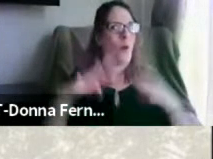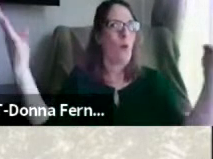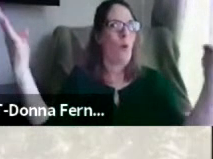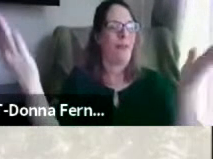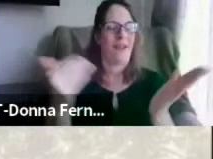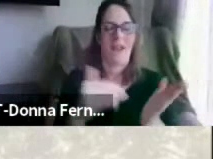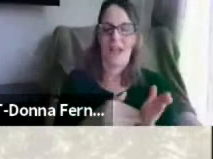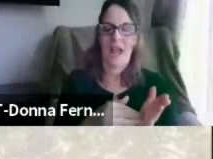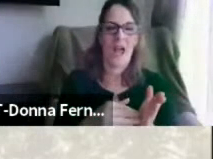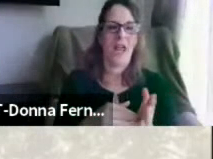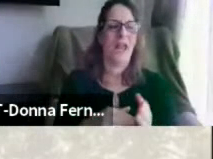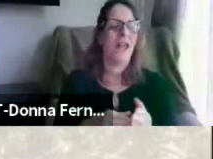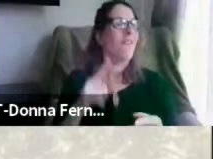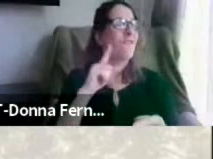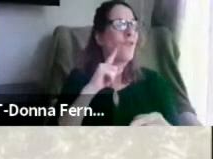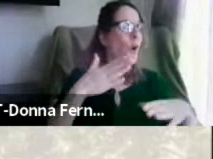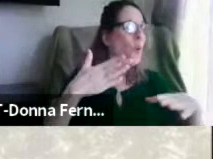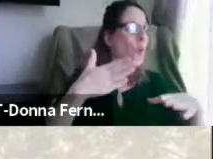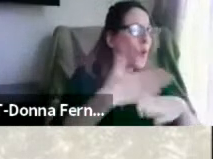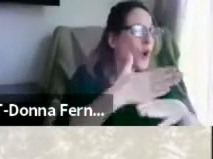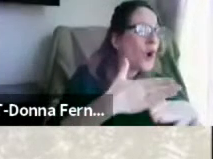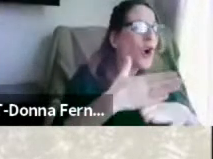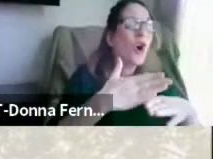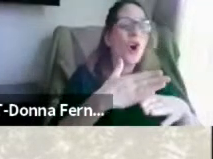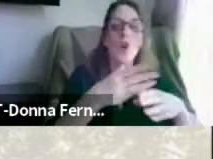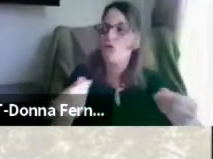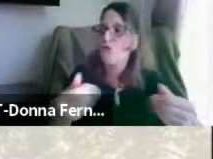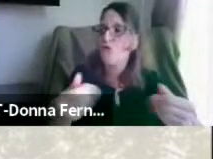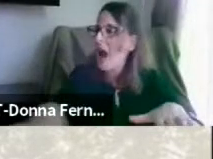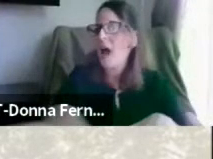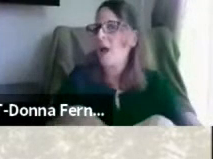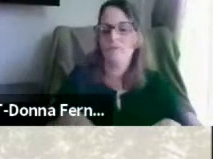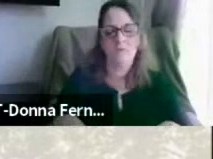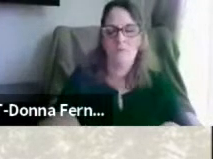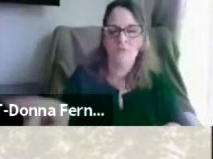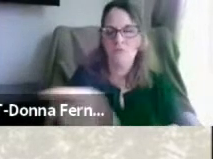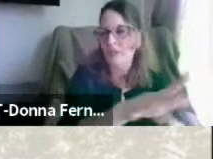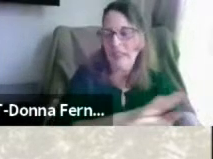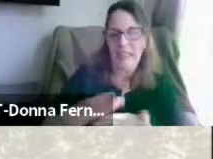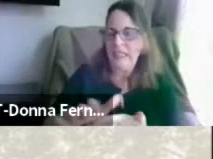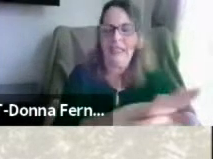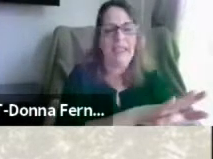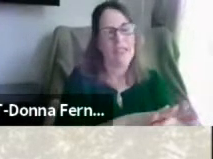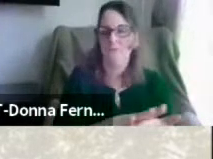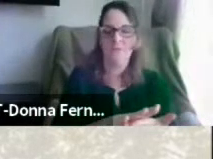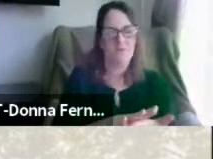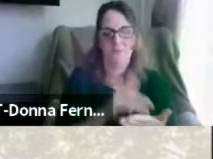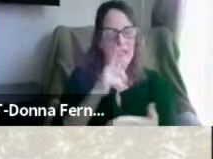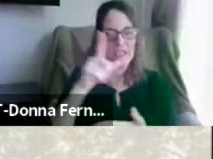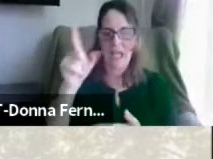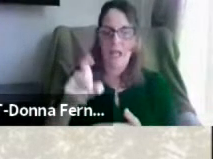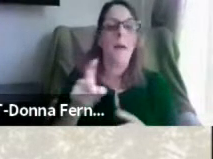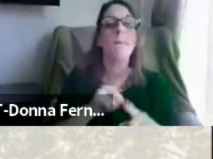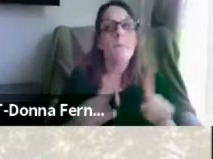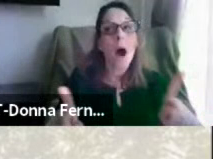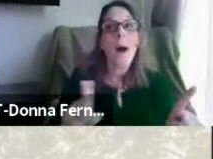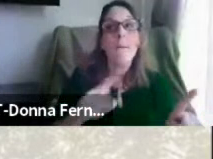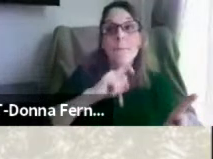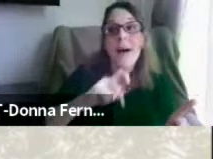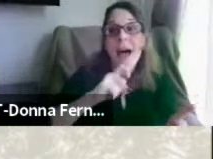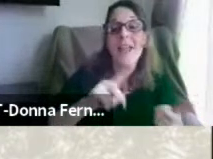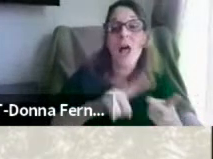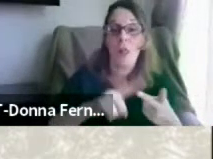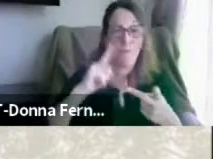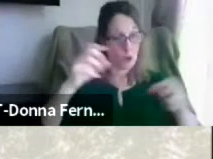to disinfect wood or ground cover. And routine disinfection should be done for any kind of metal, like the swing